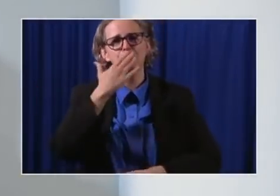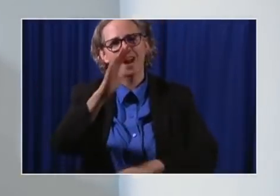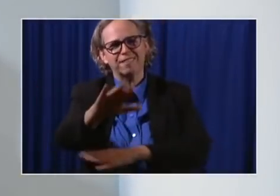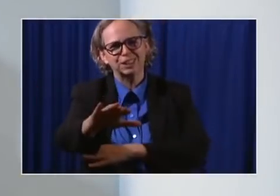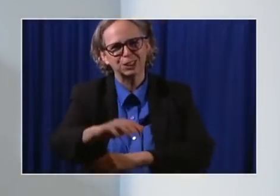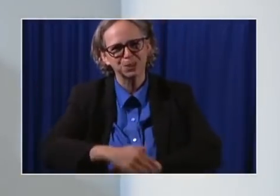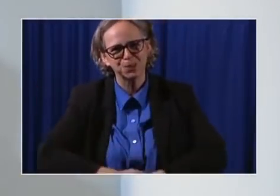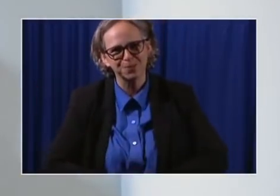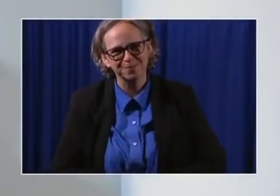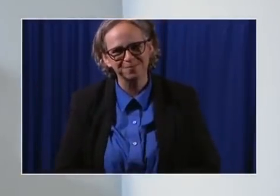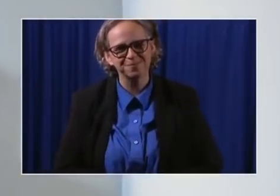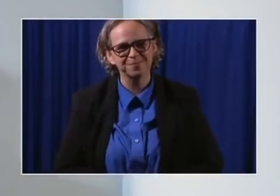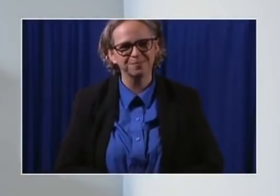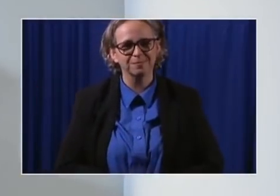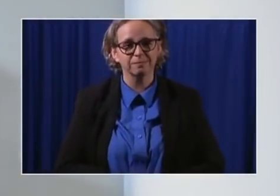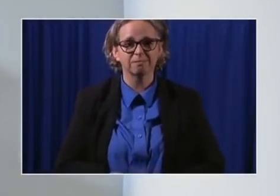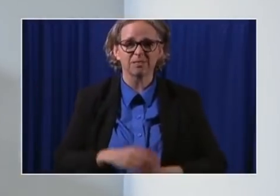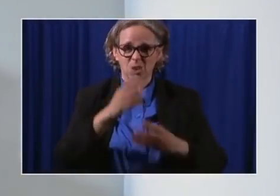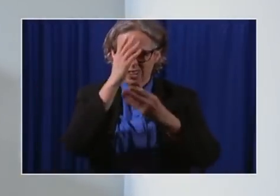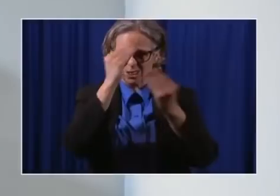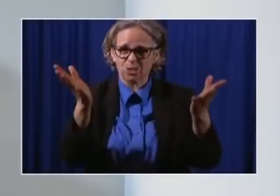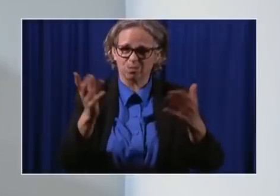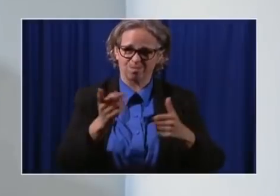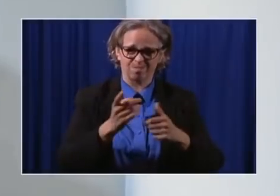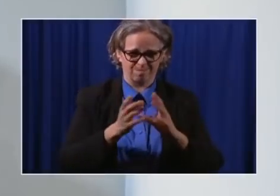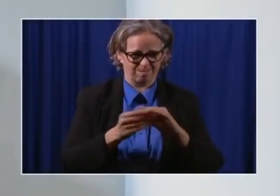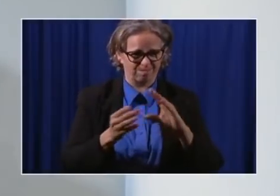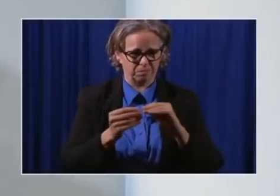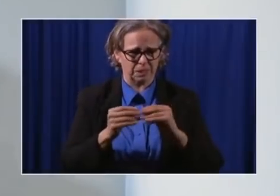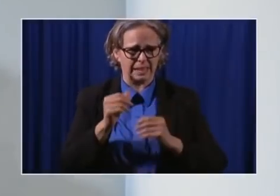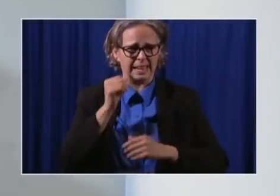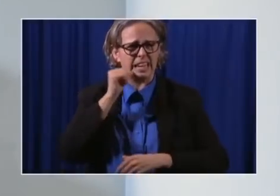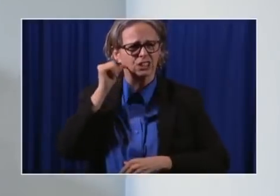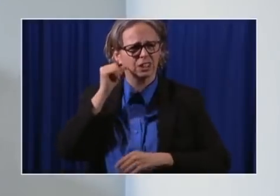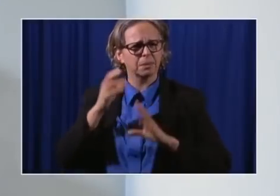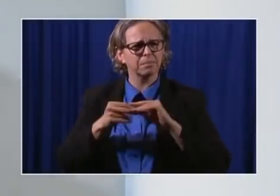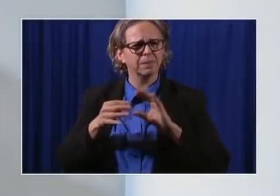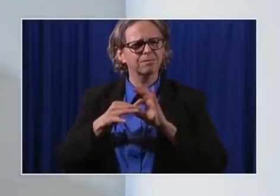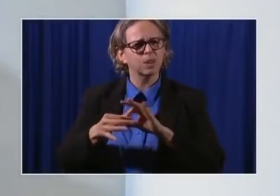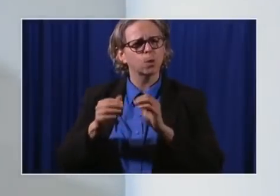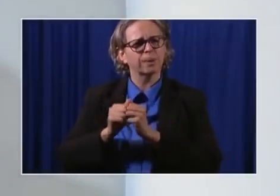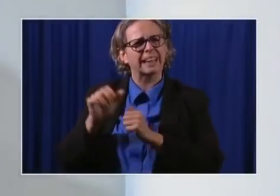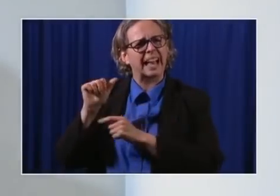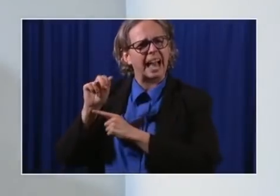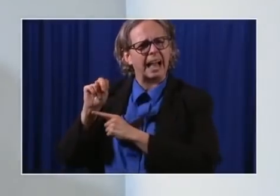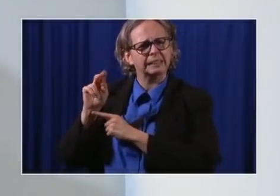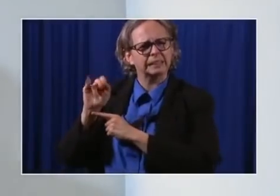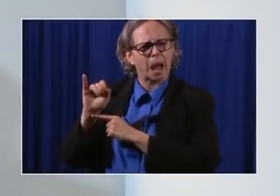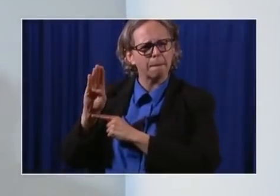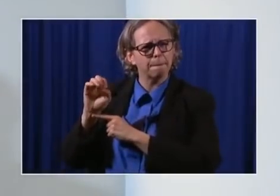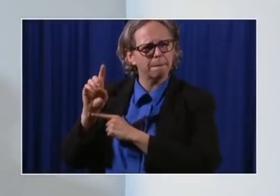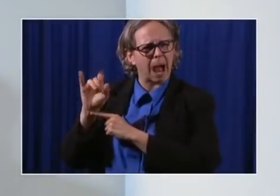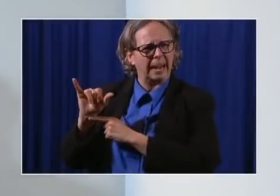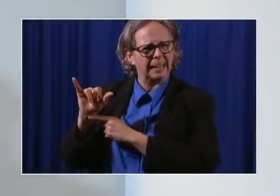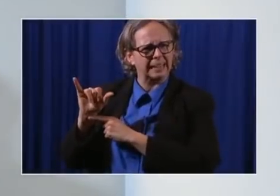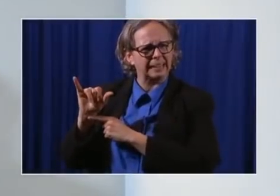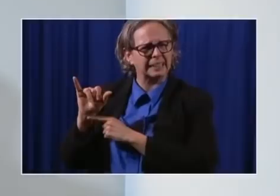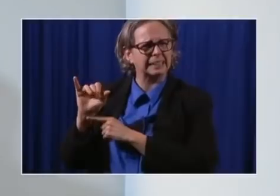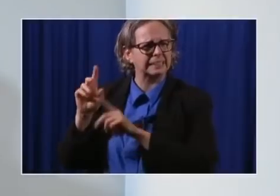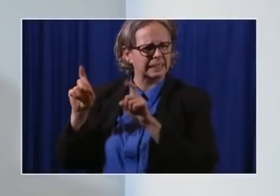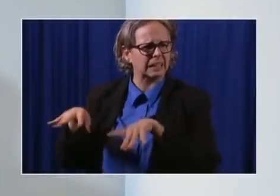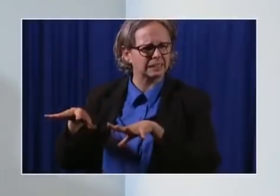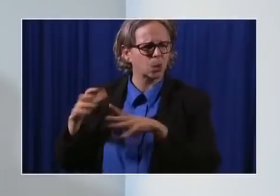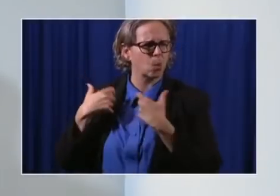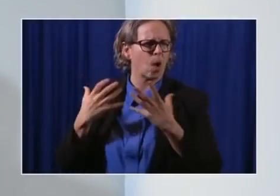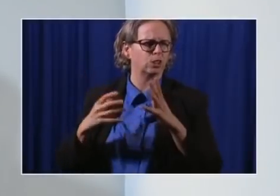from yesterday's conversation on antibody testing. Antibodies as a